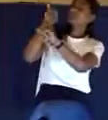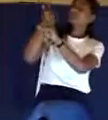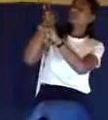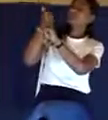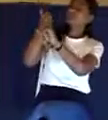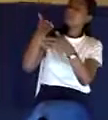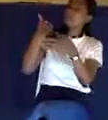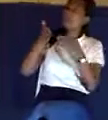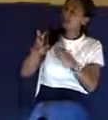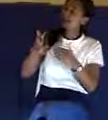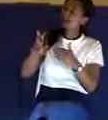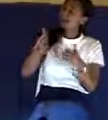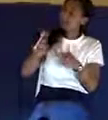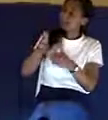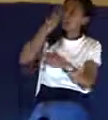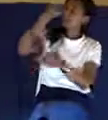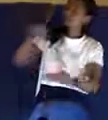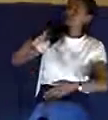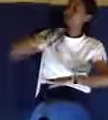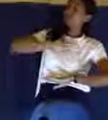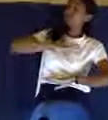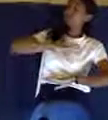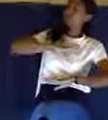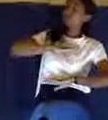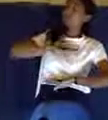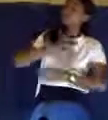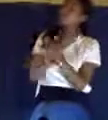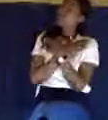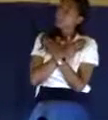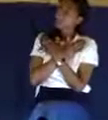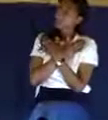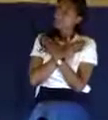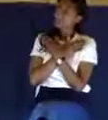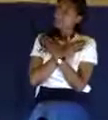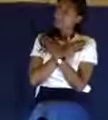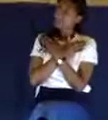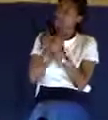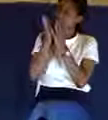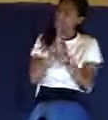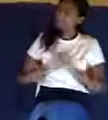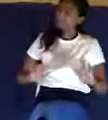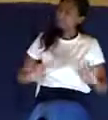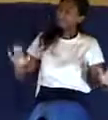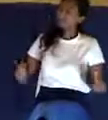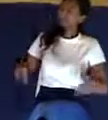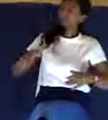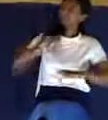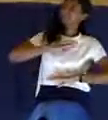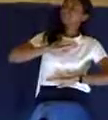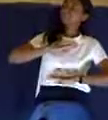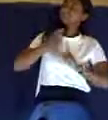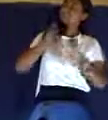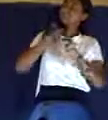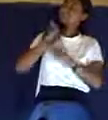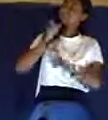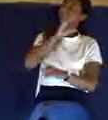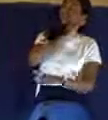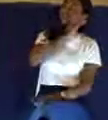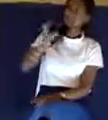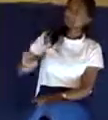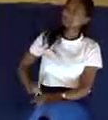to fullness and to have rest. And to have peace and satisfaction. It comes through